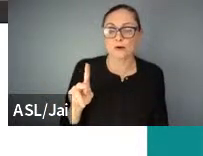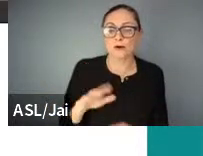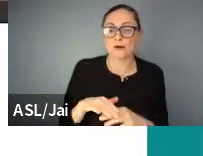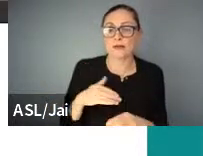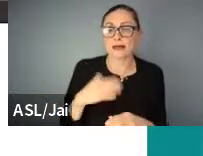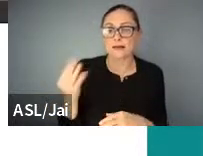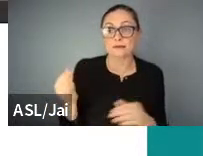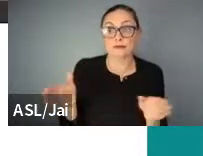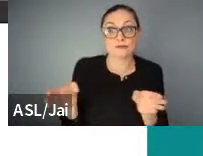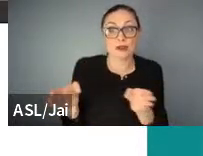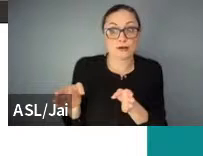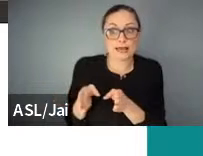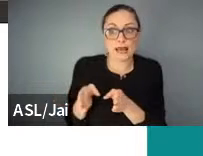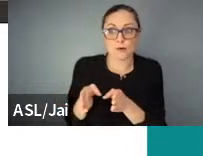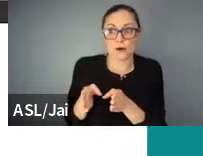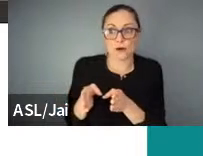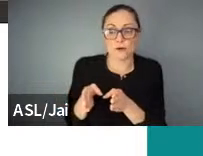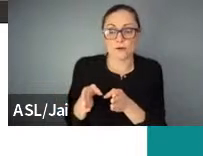very narrow.